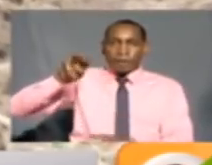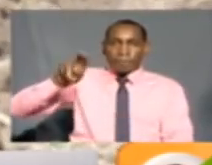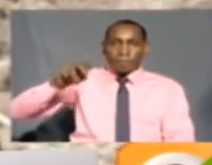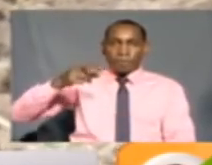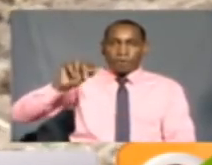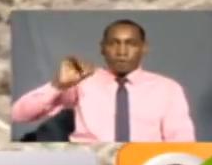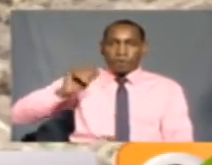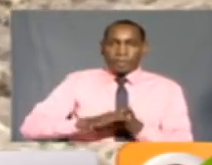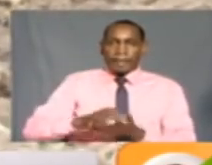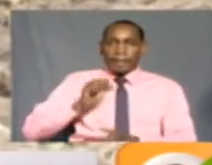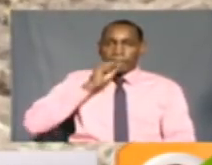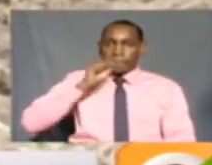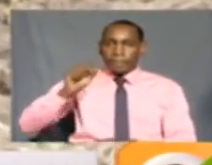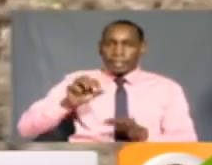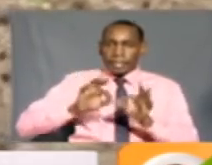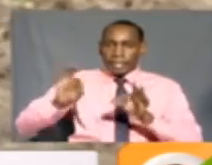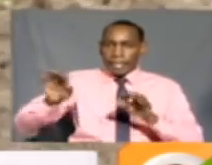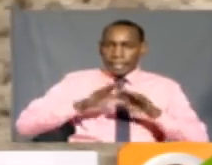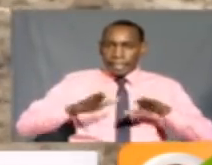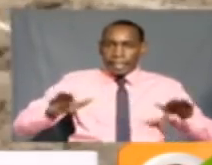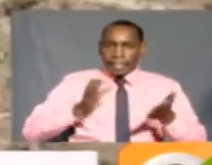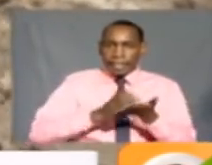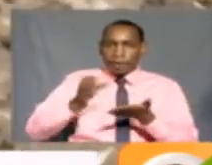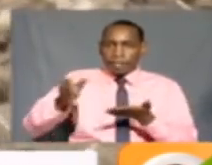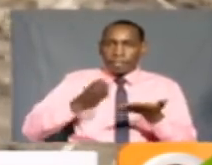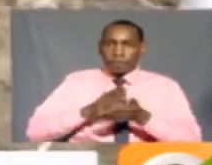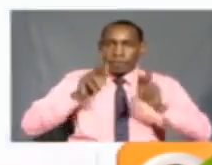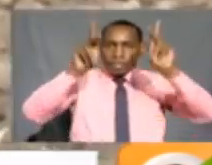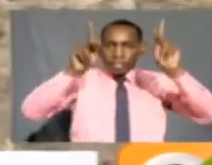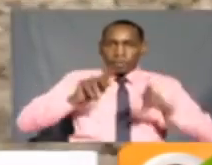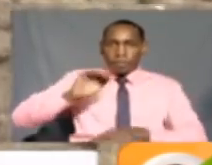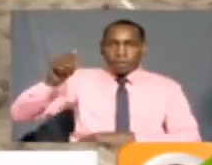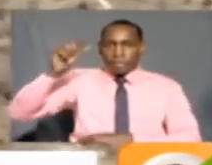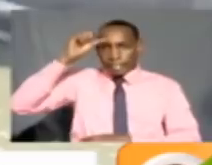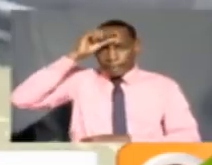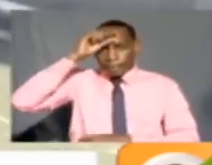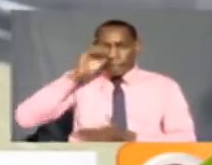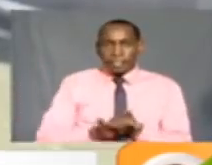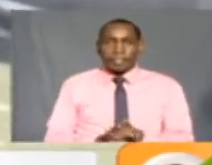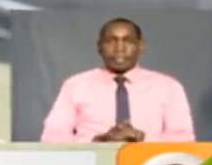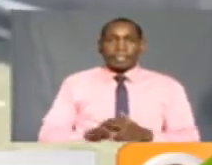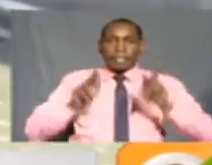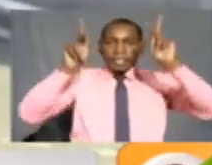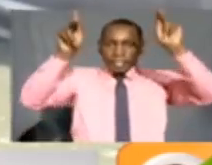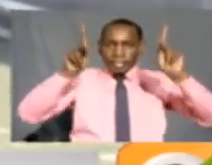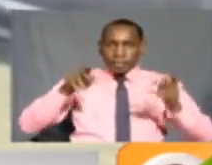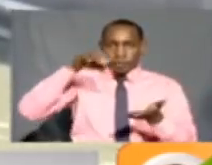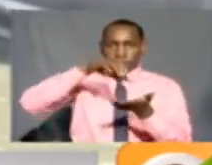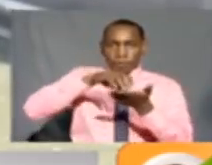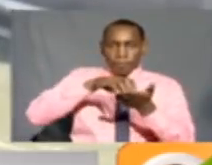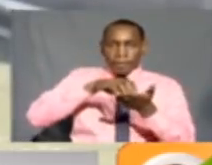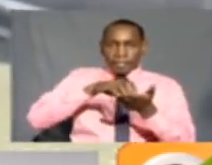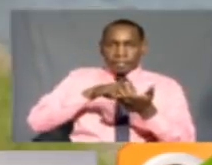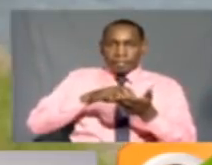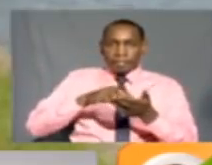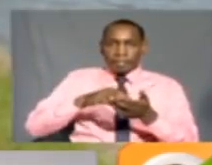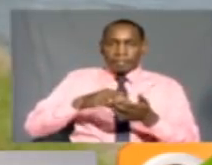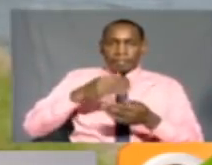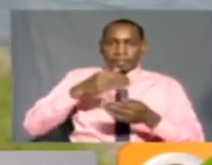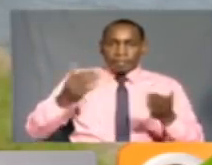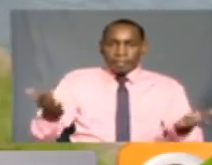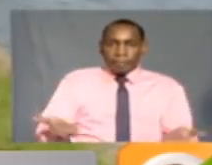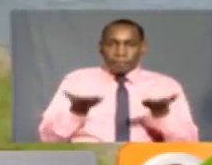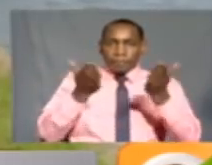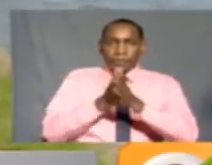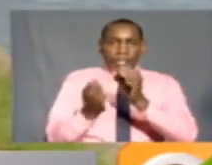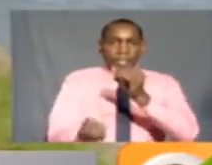a 500-acre parcel of land allocated by the Kisumu County Government. Kisumu Port is also earmarked for a complete facelift with